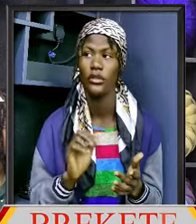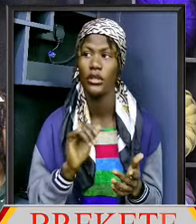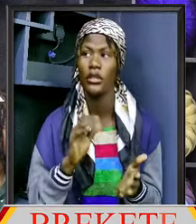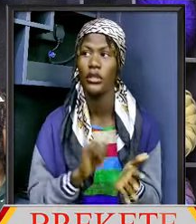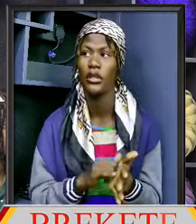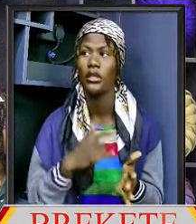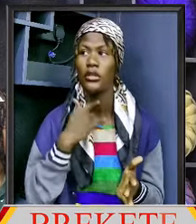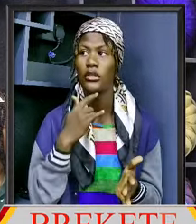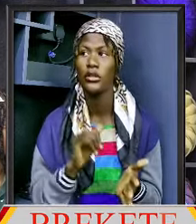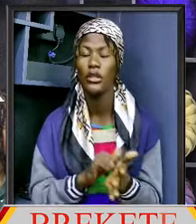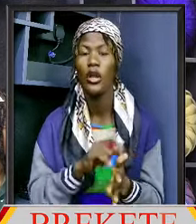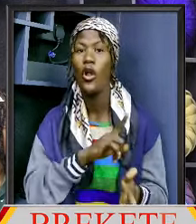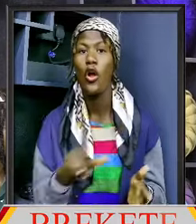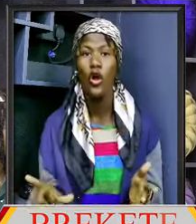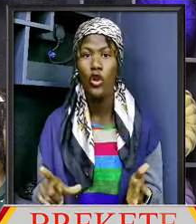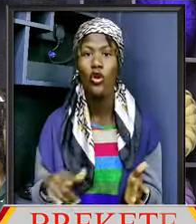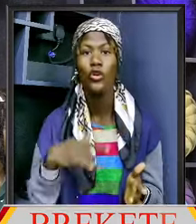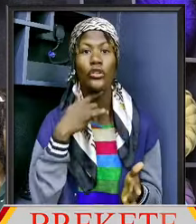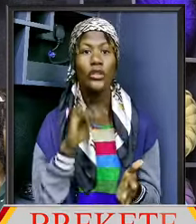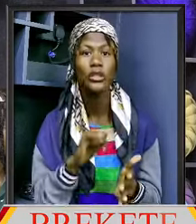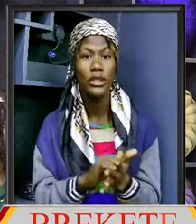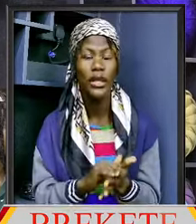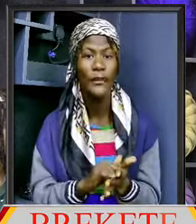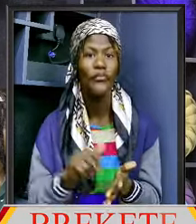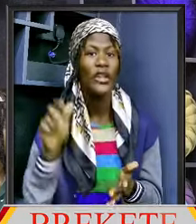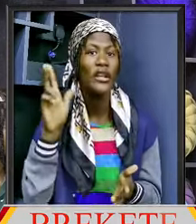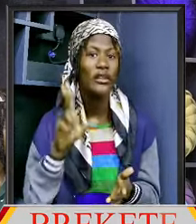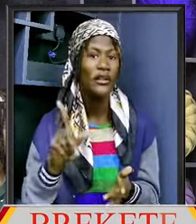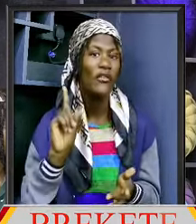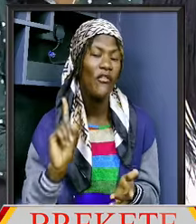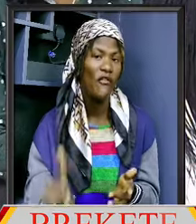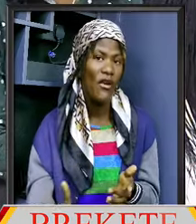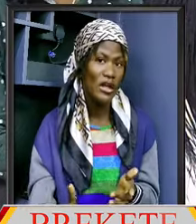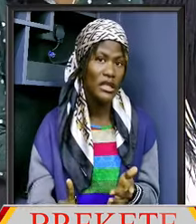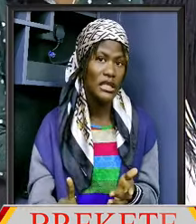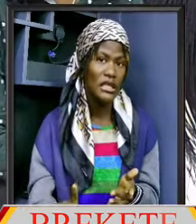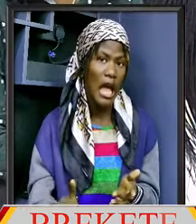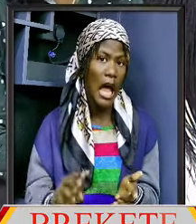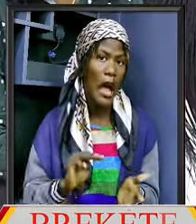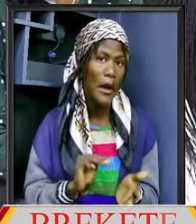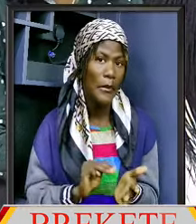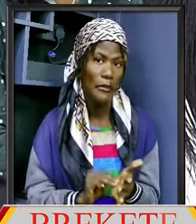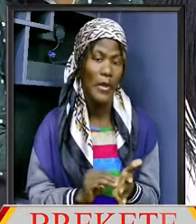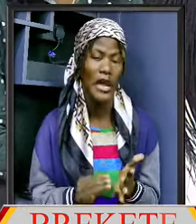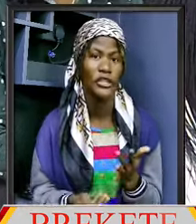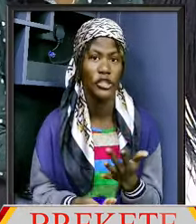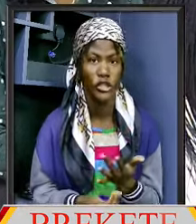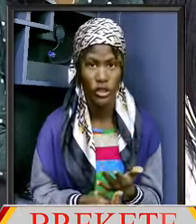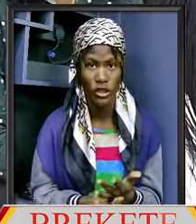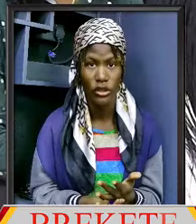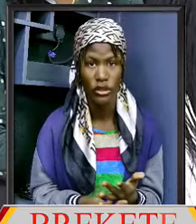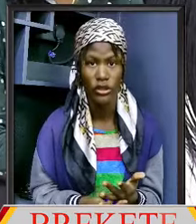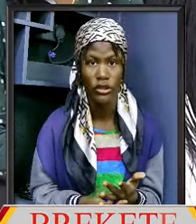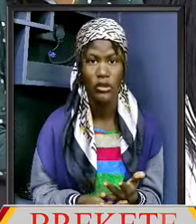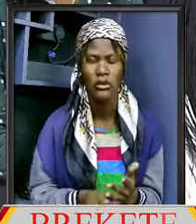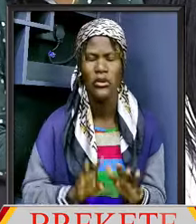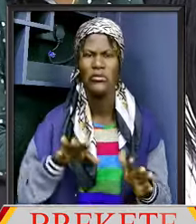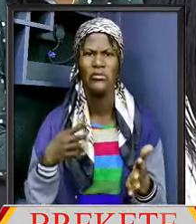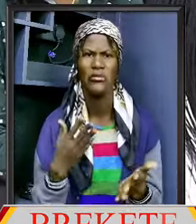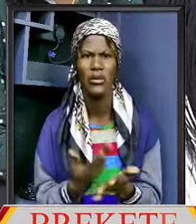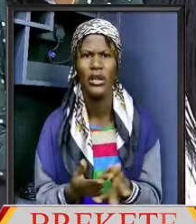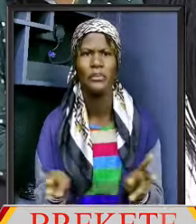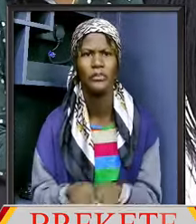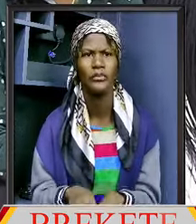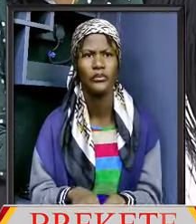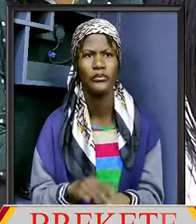law talks say by 31st March of every year, where don't pass, every member name supposed don't enter that register,